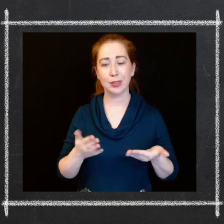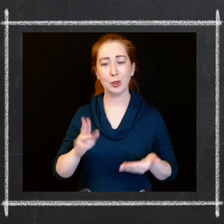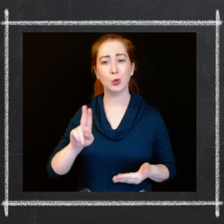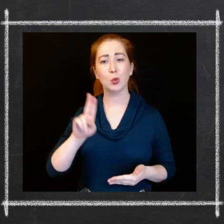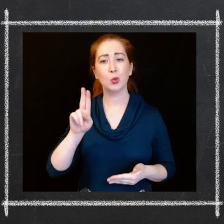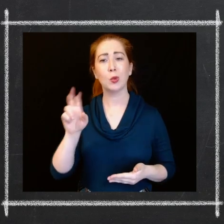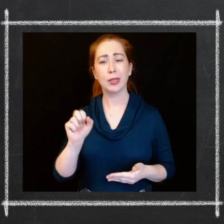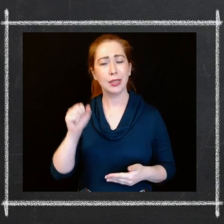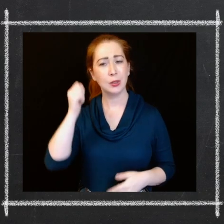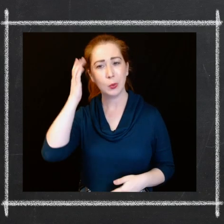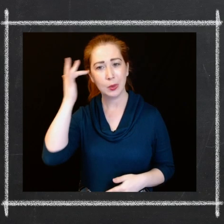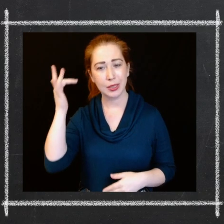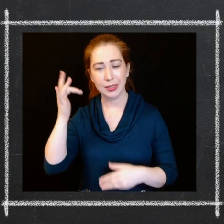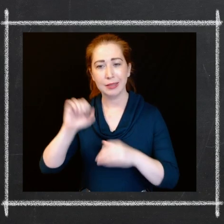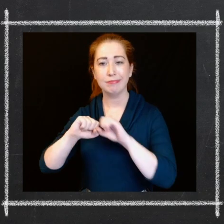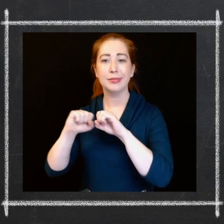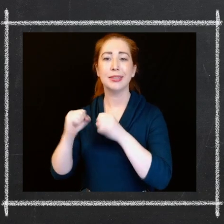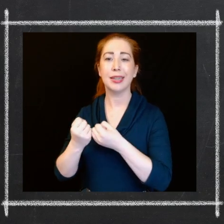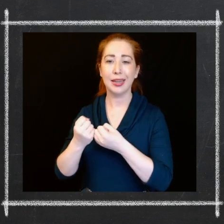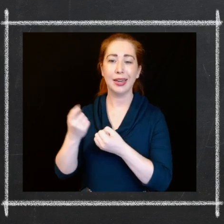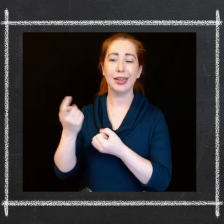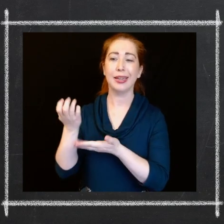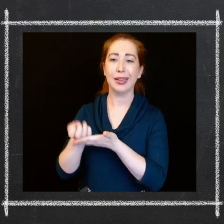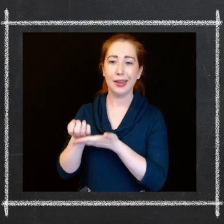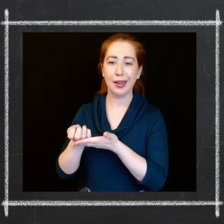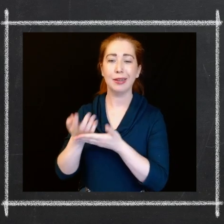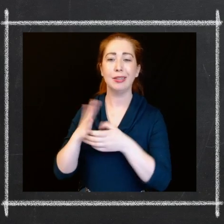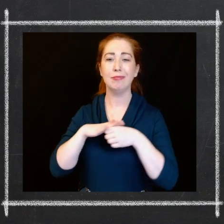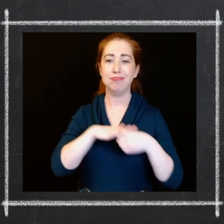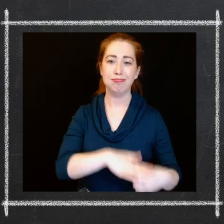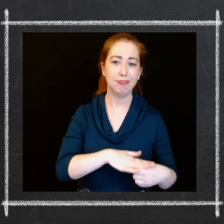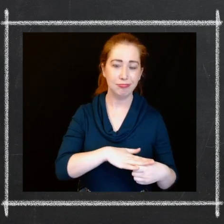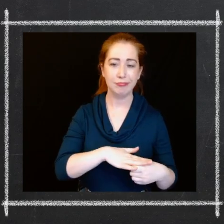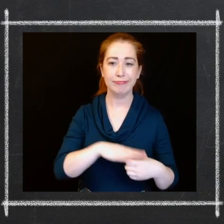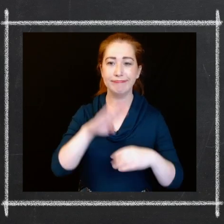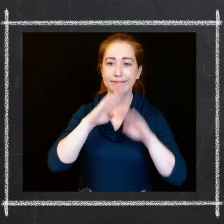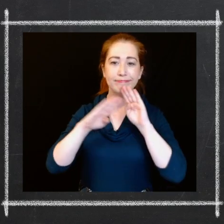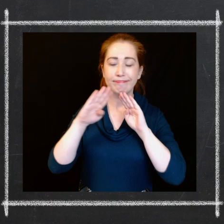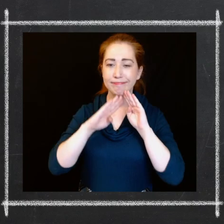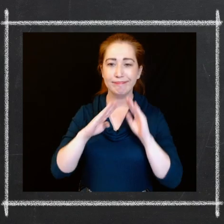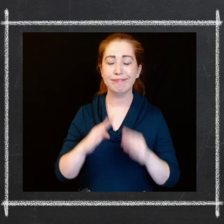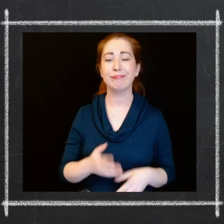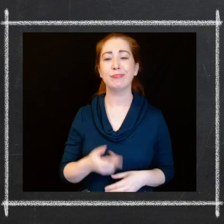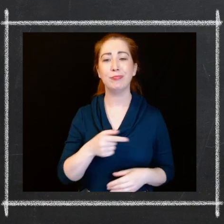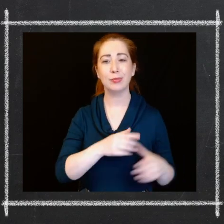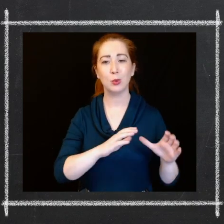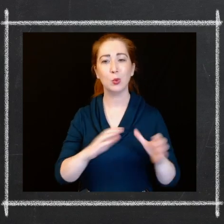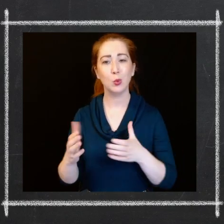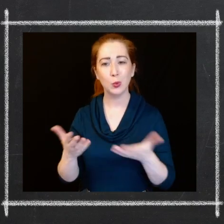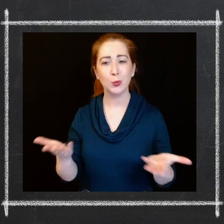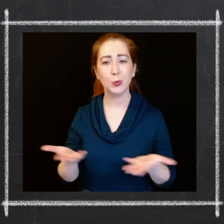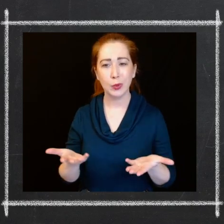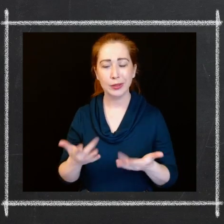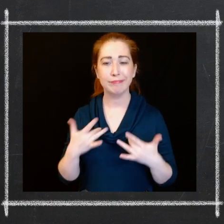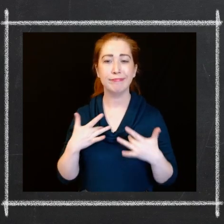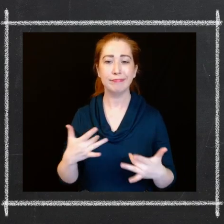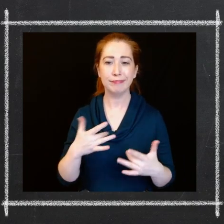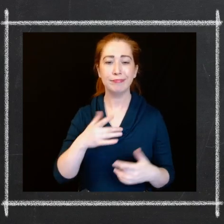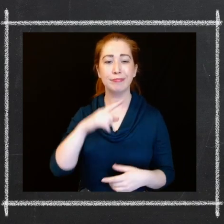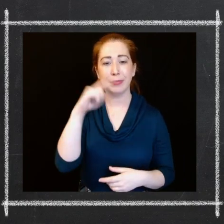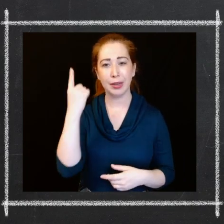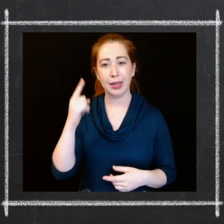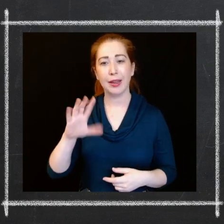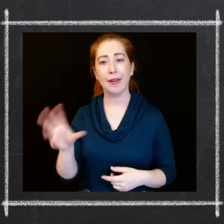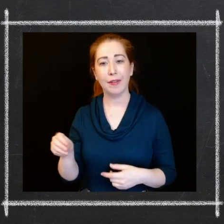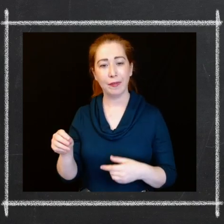ages. This includes Black or African Americans, Native Americans and Alaskan Natives, and Hispanic